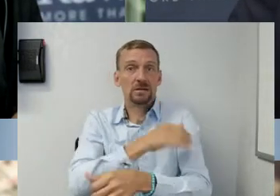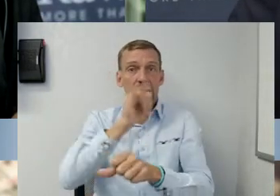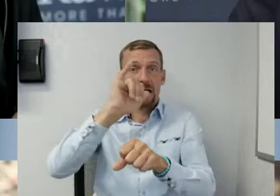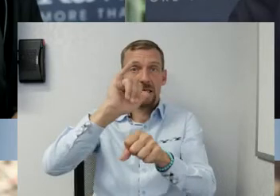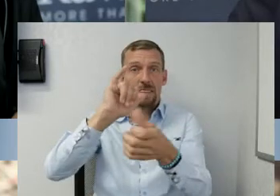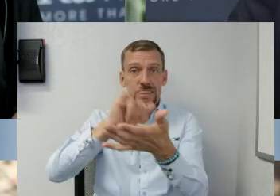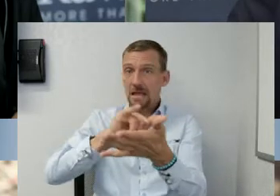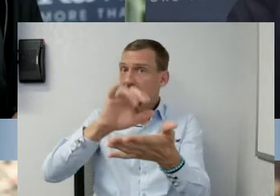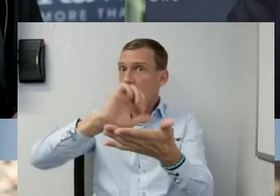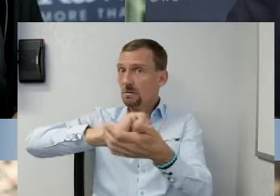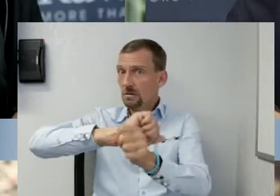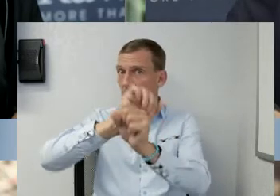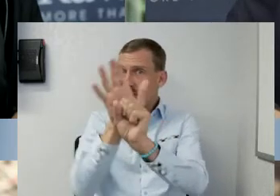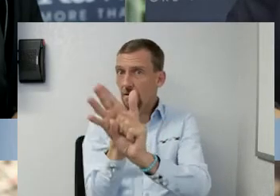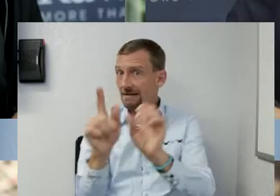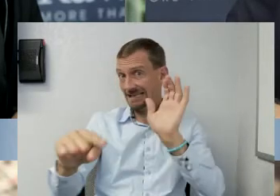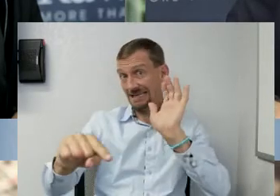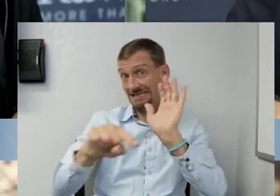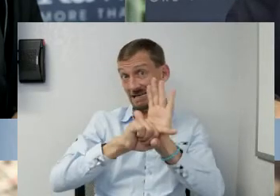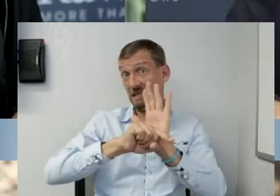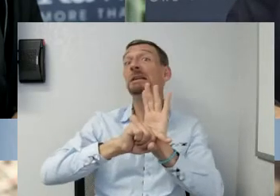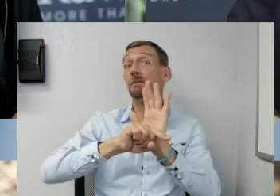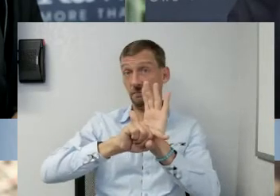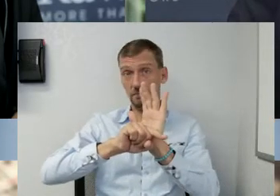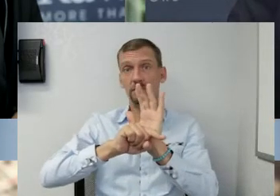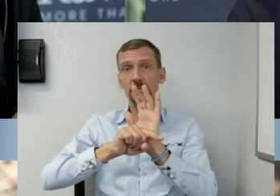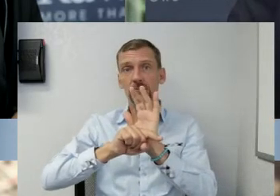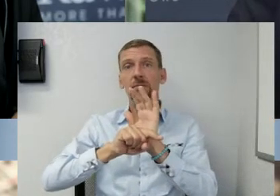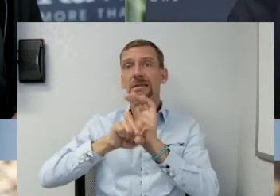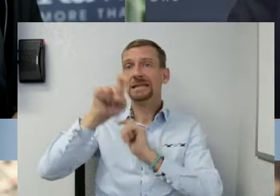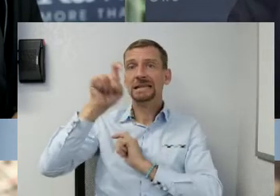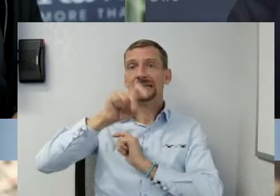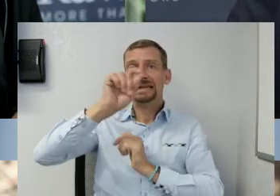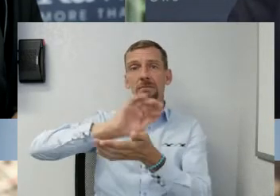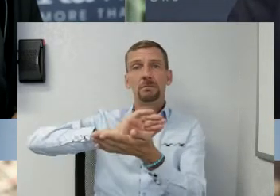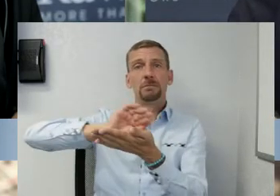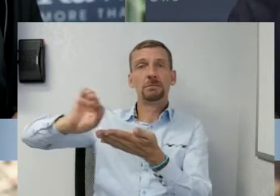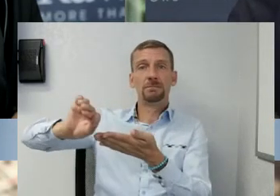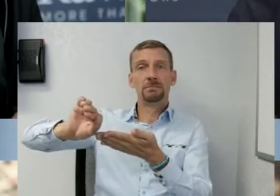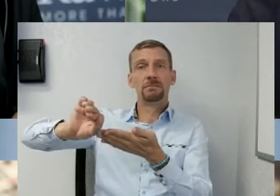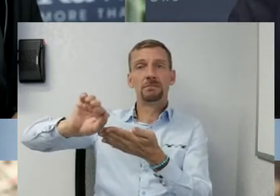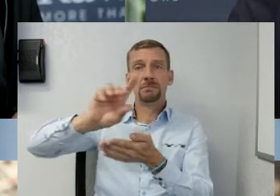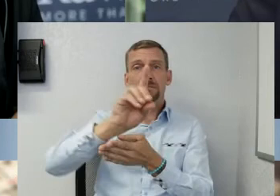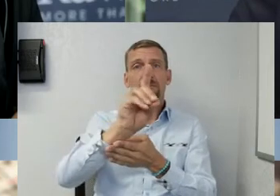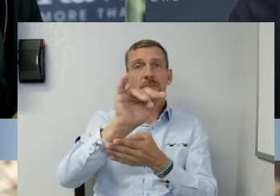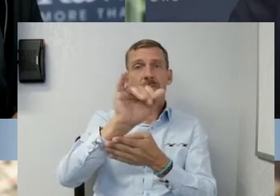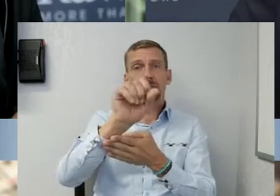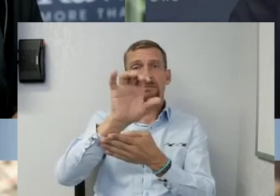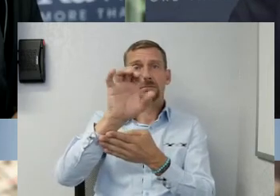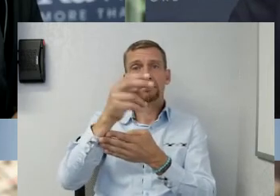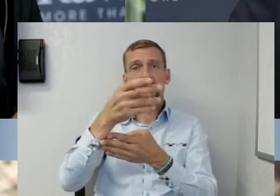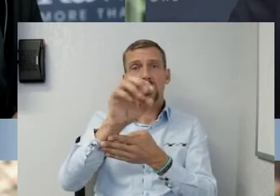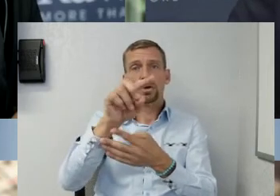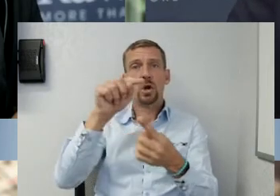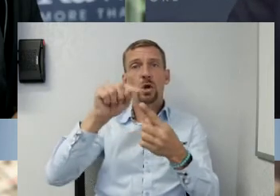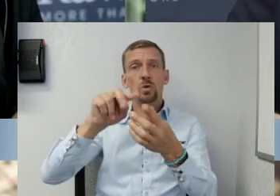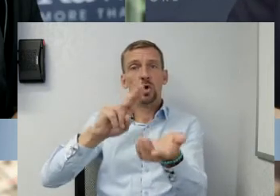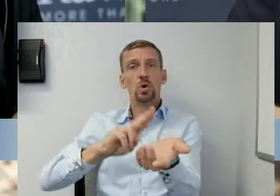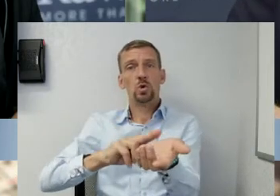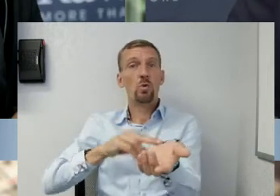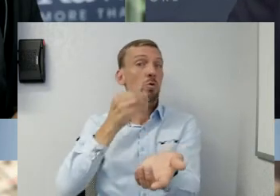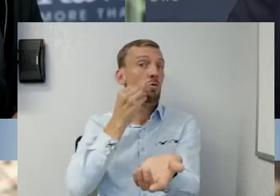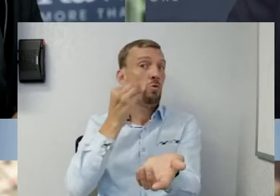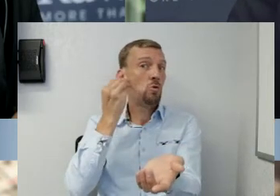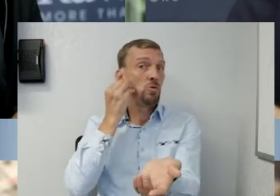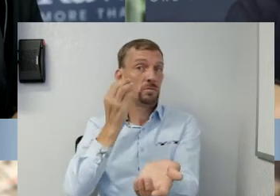COVID negative, and they should be discharged, and they should be discharged to a nursing home. So